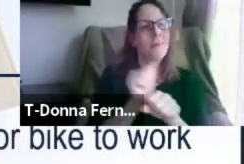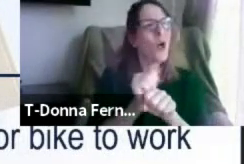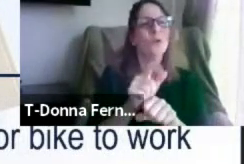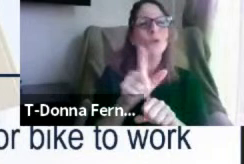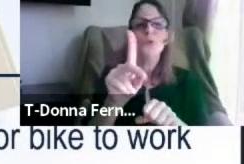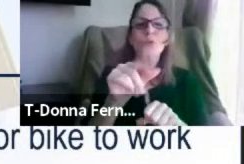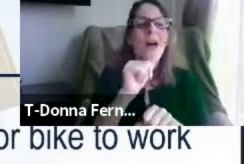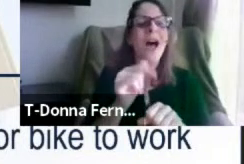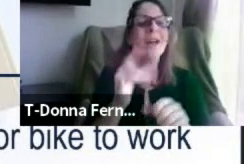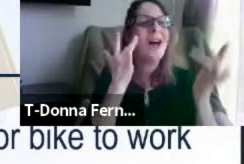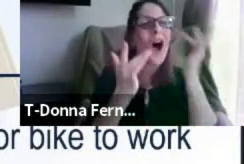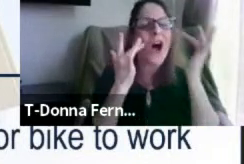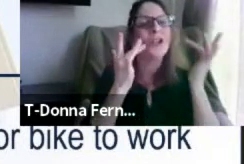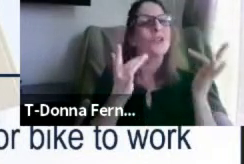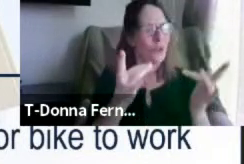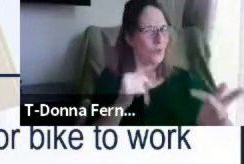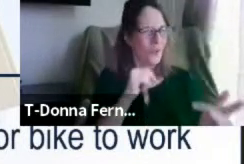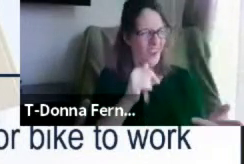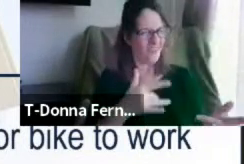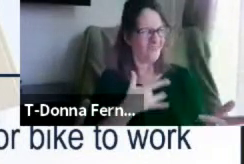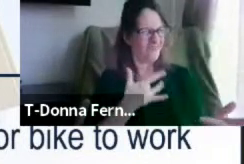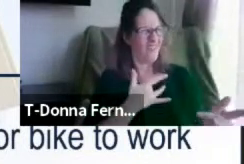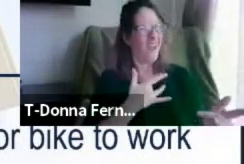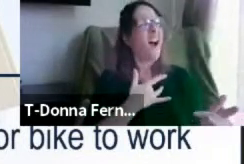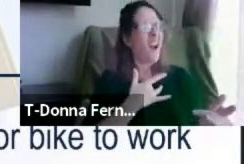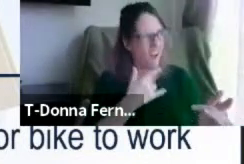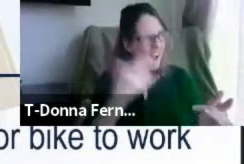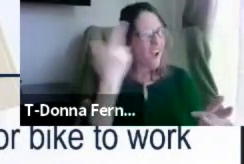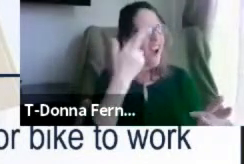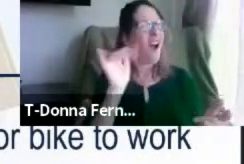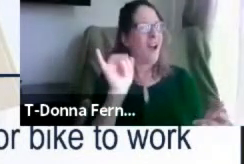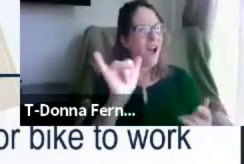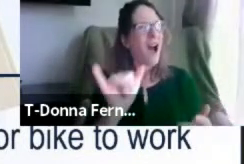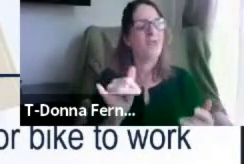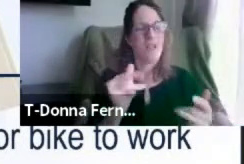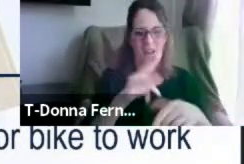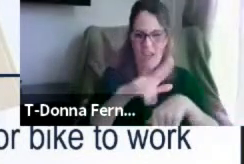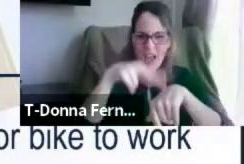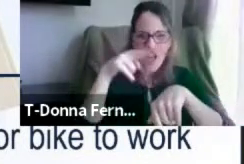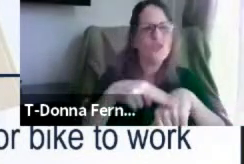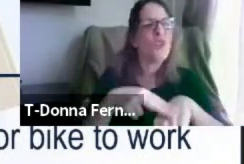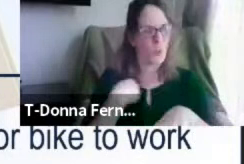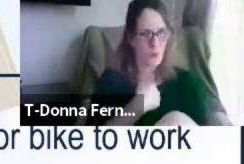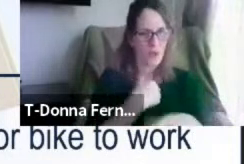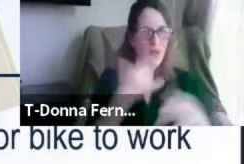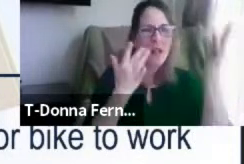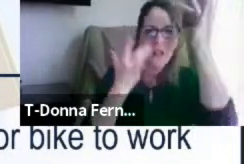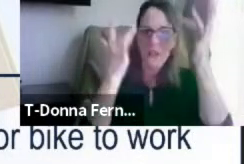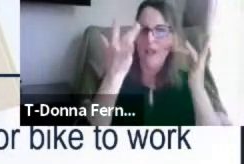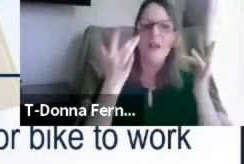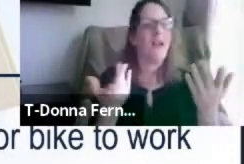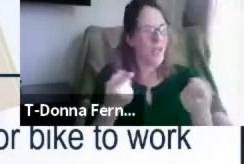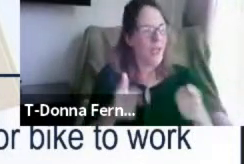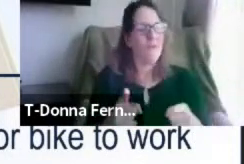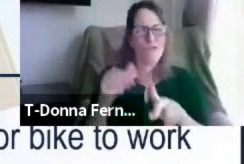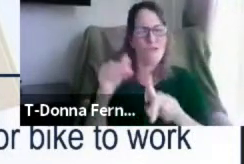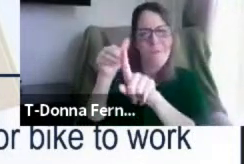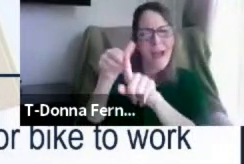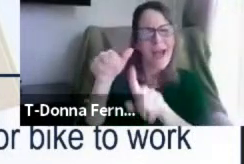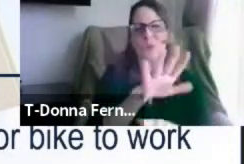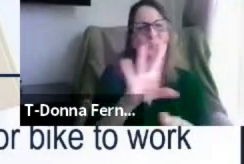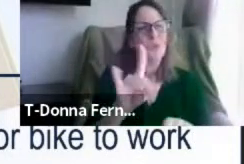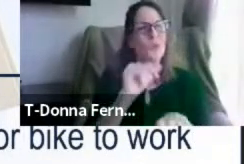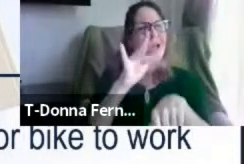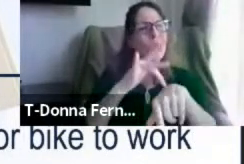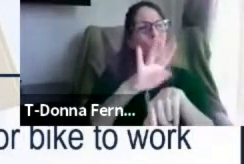We don't realize how much we touch our face. It's a natural occurrence. It happens. Remind employees not to touch their